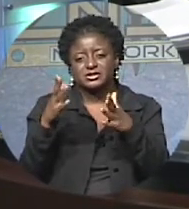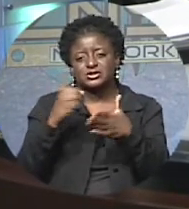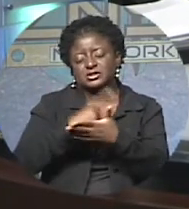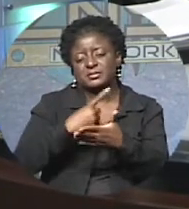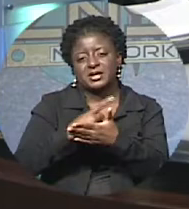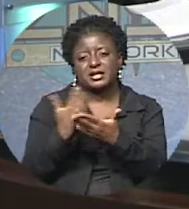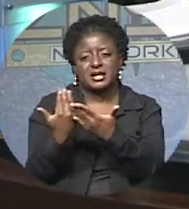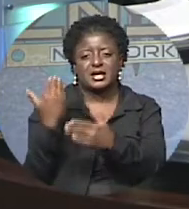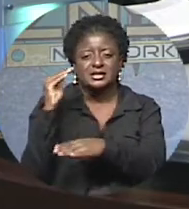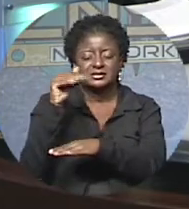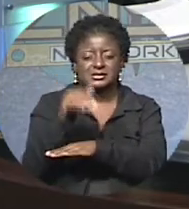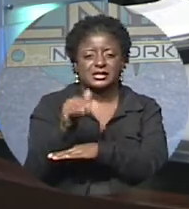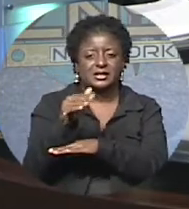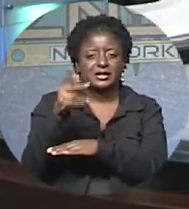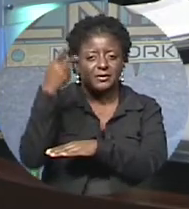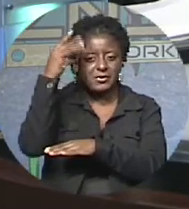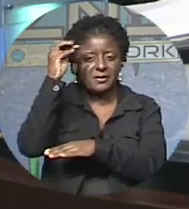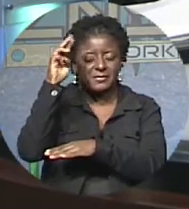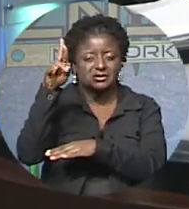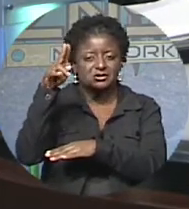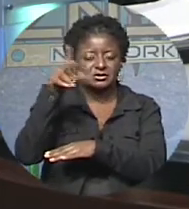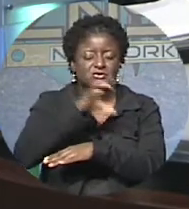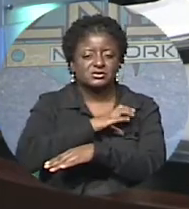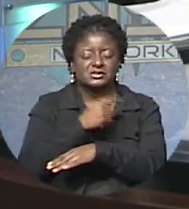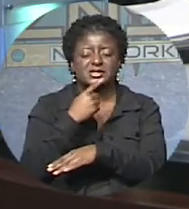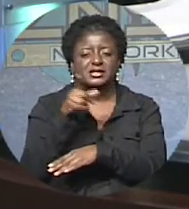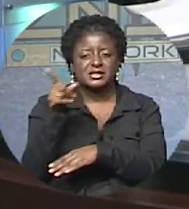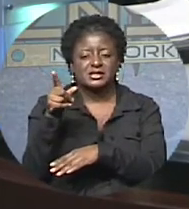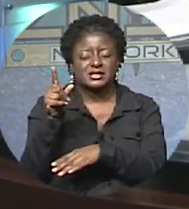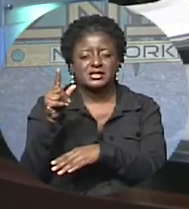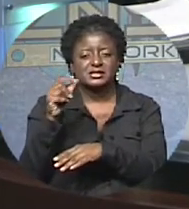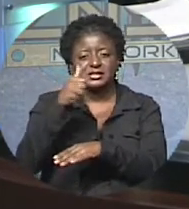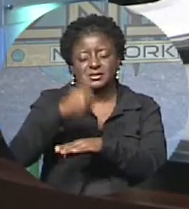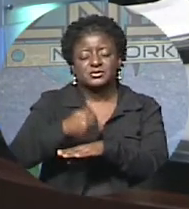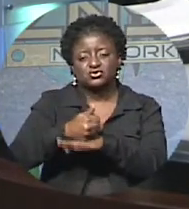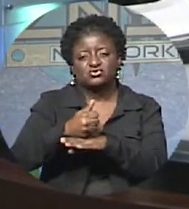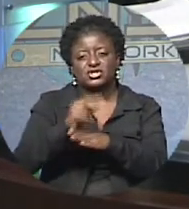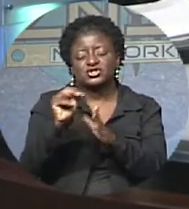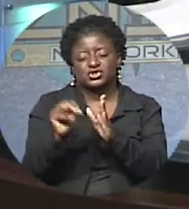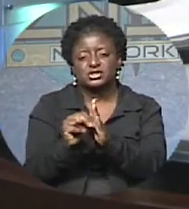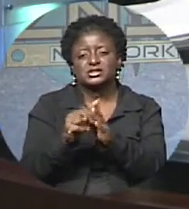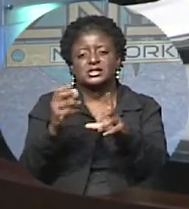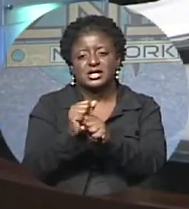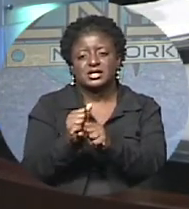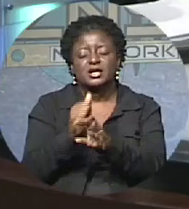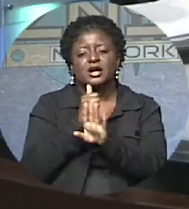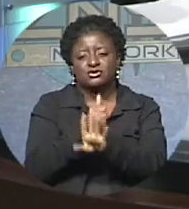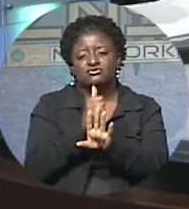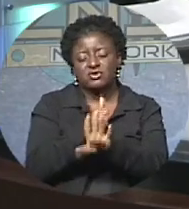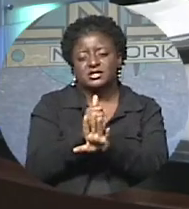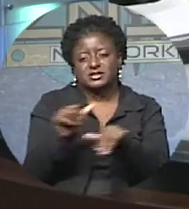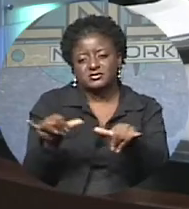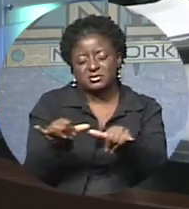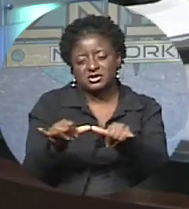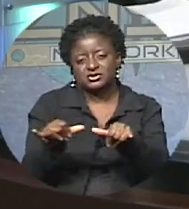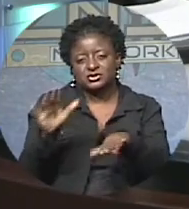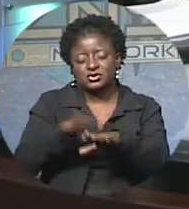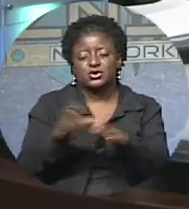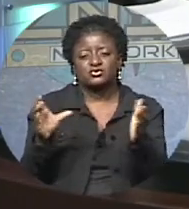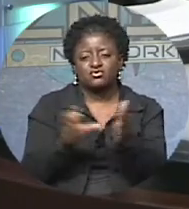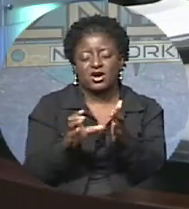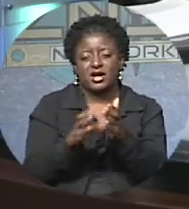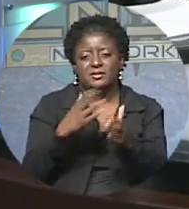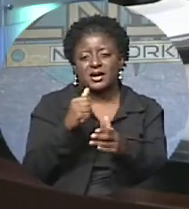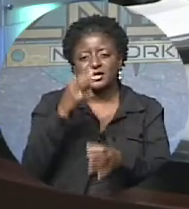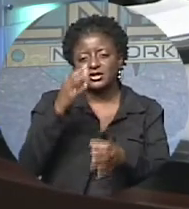Perry Christie says his administration is taking aggressive measures as it relates to crime and the court system on several fronts. And